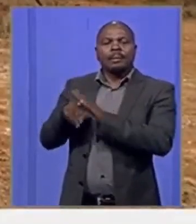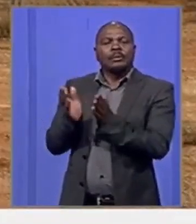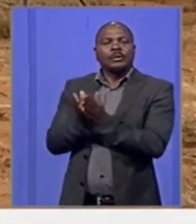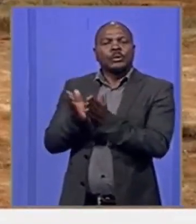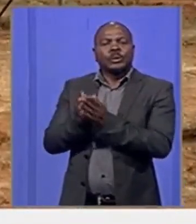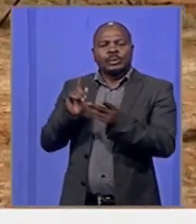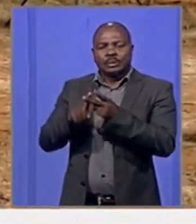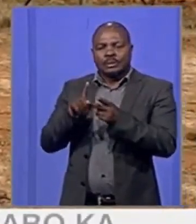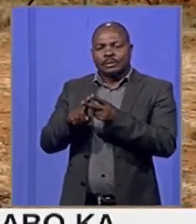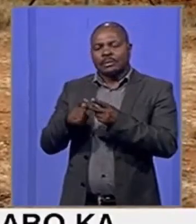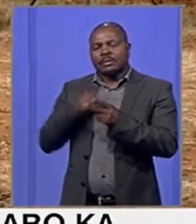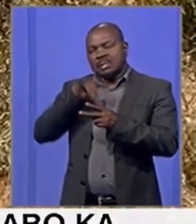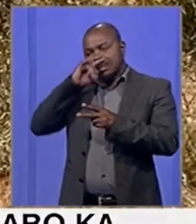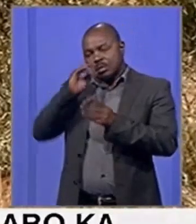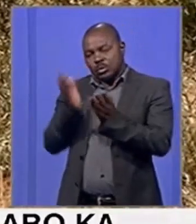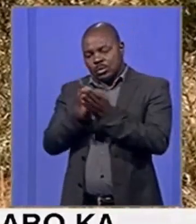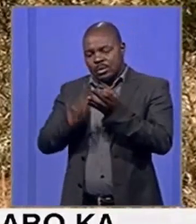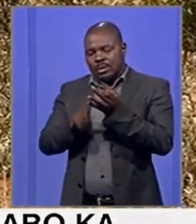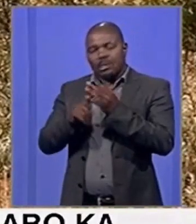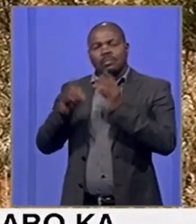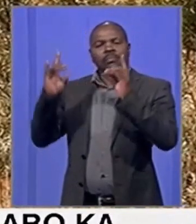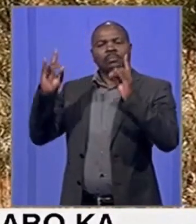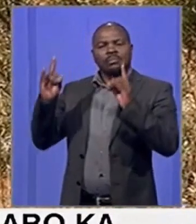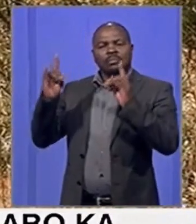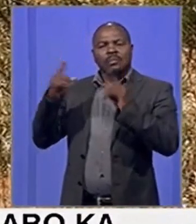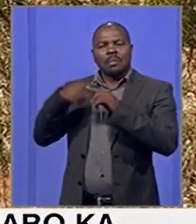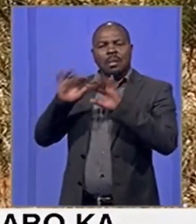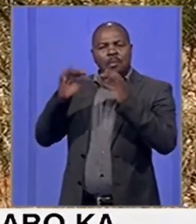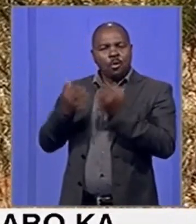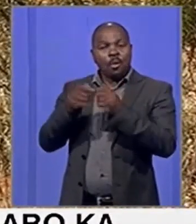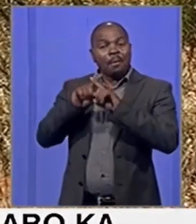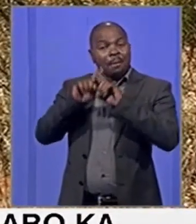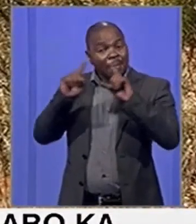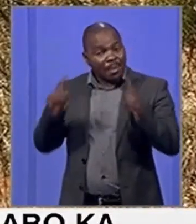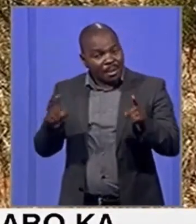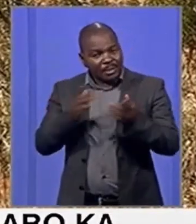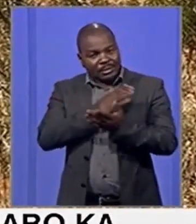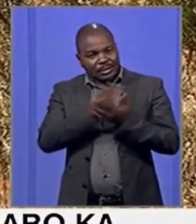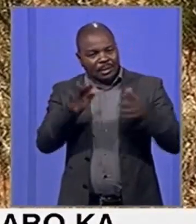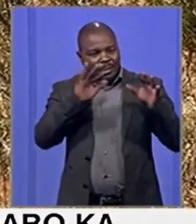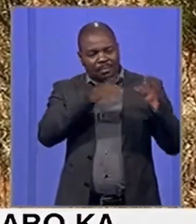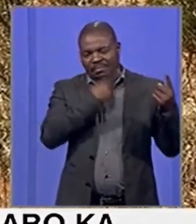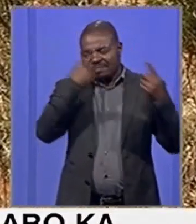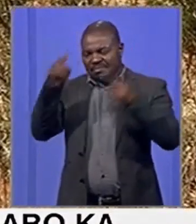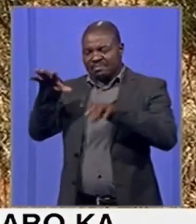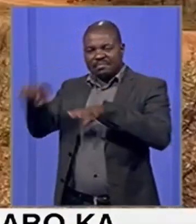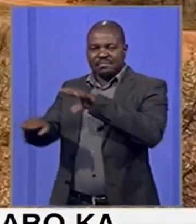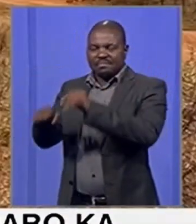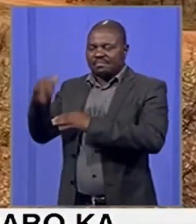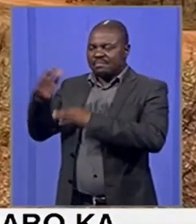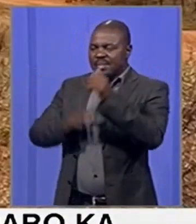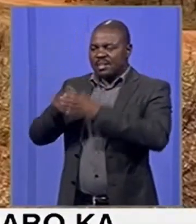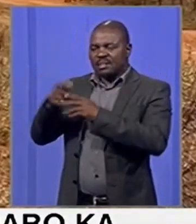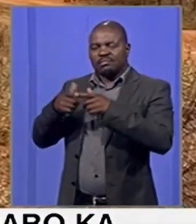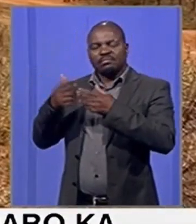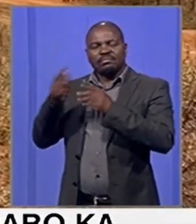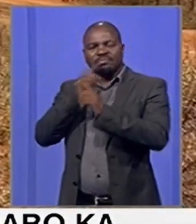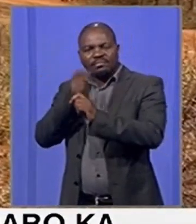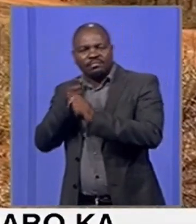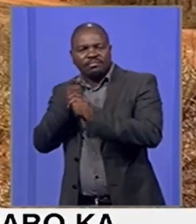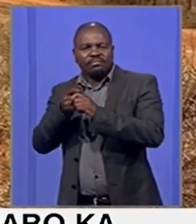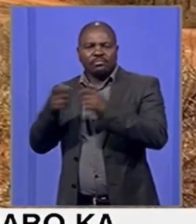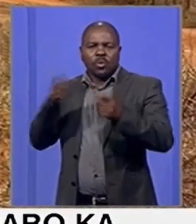sekolo sa Digotlane le lebala la kgwele ya maoto. E fela ga bjale ba bangwe ba badudi ba hlomile meshashana le magora morago ga go reka